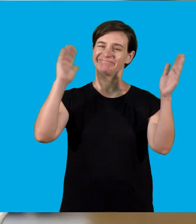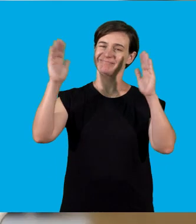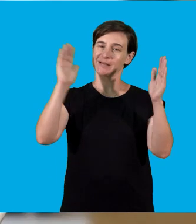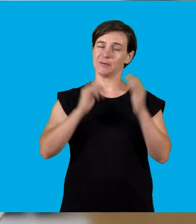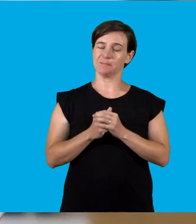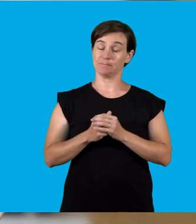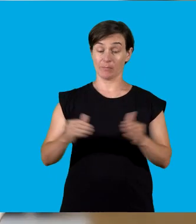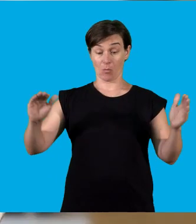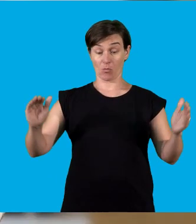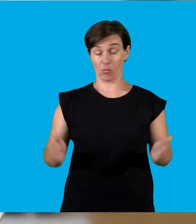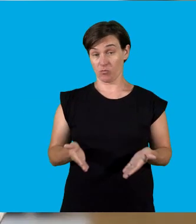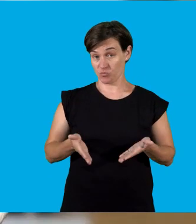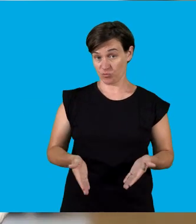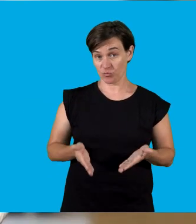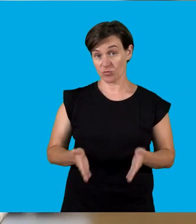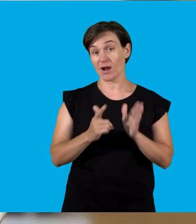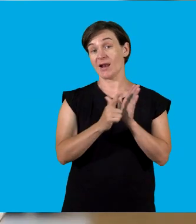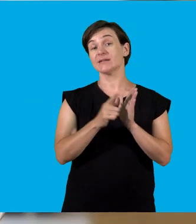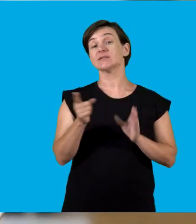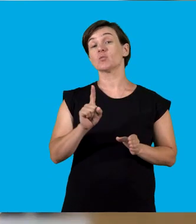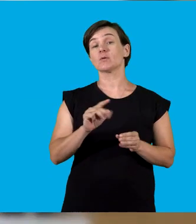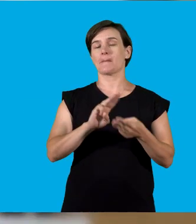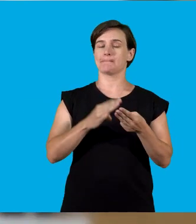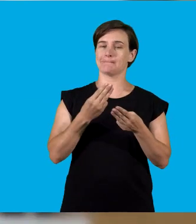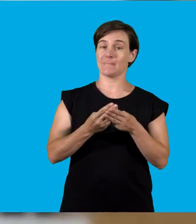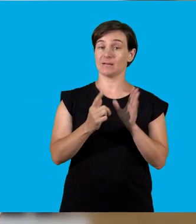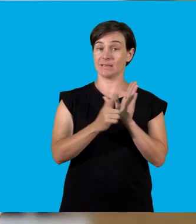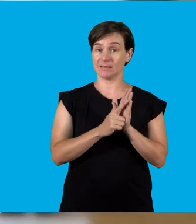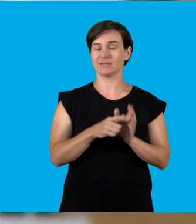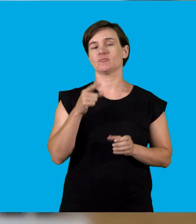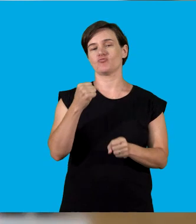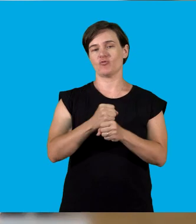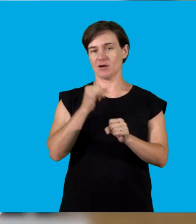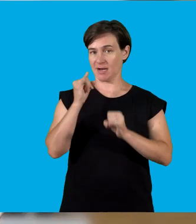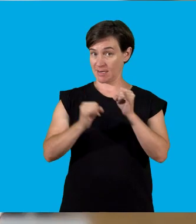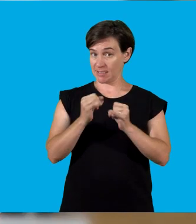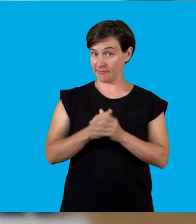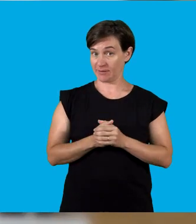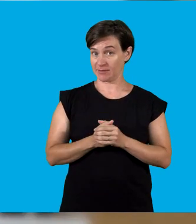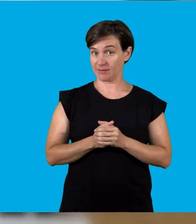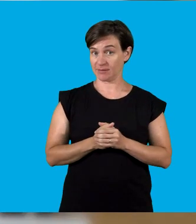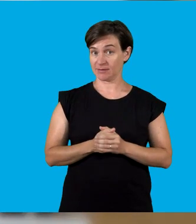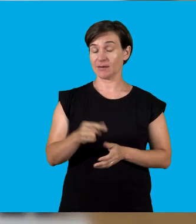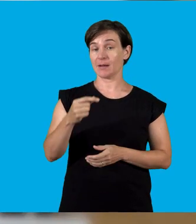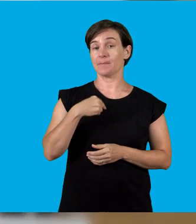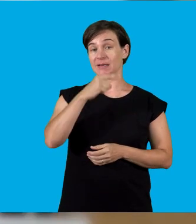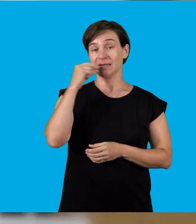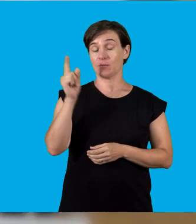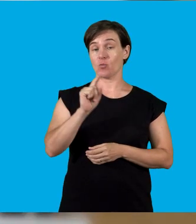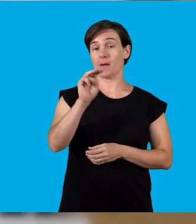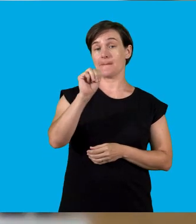Good day, learners. Welcome to today's lesson, Mathematical Literacy, Grade 11. I am Miss